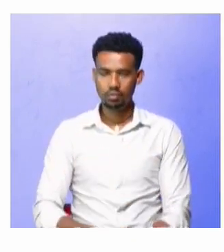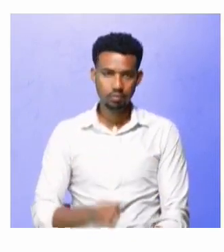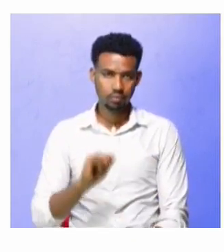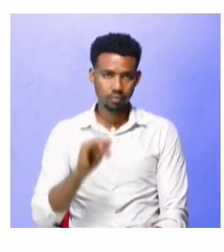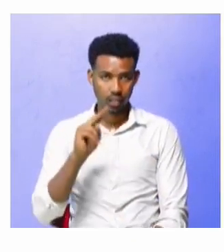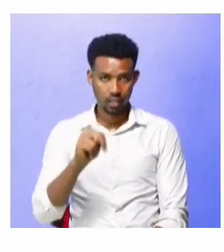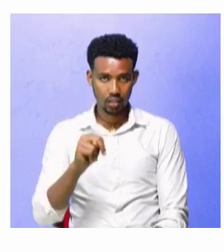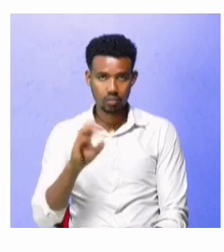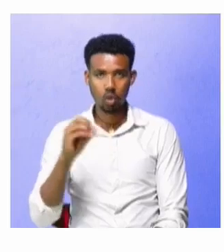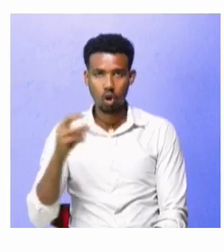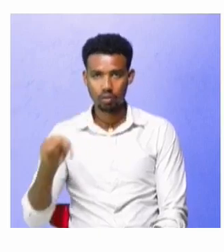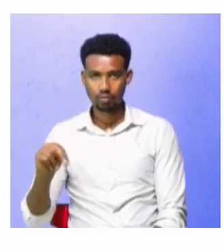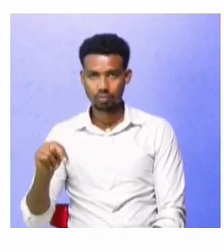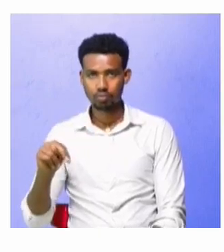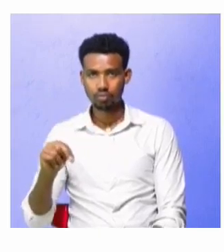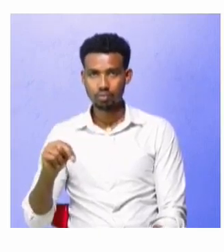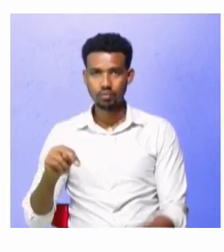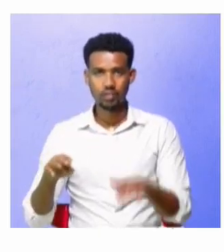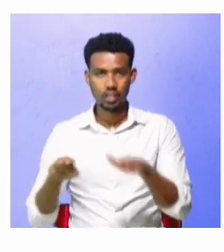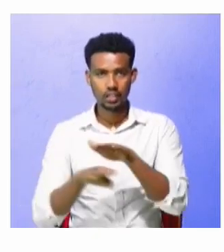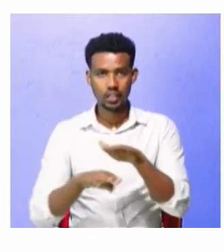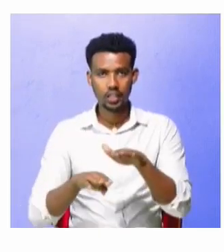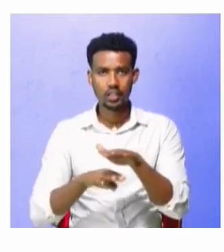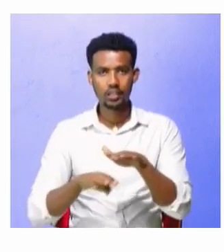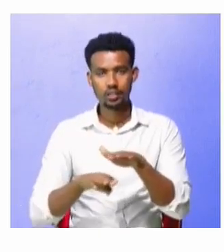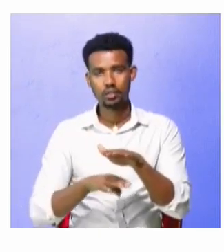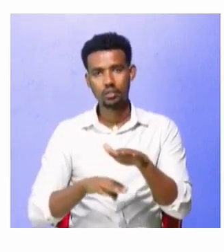on, under,